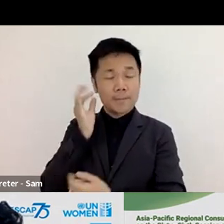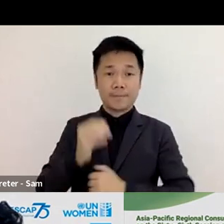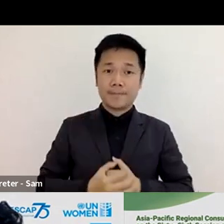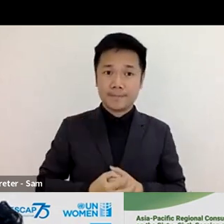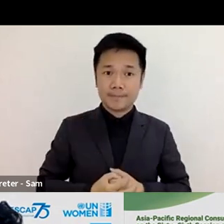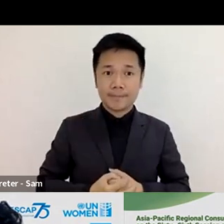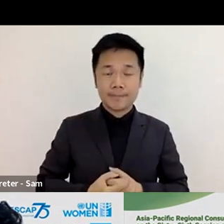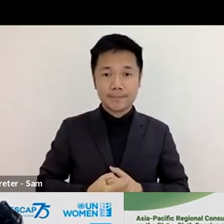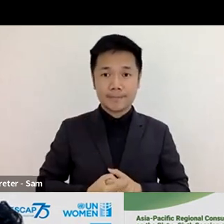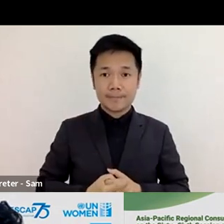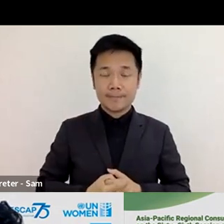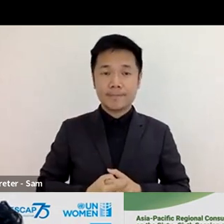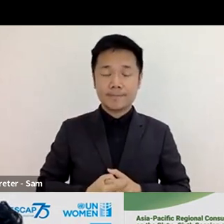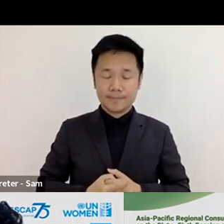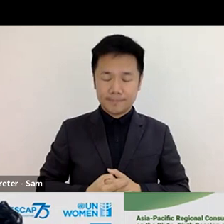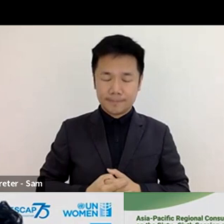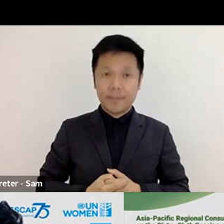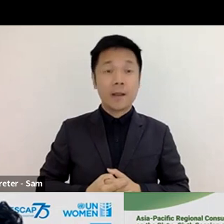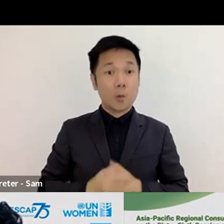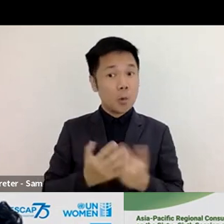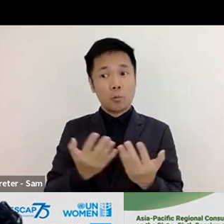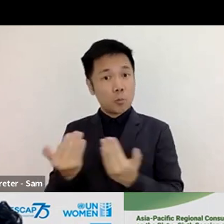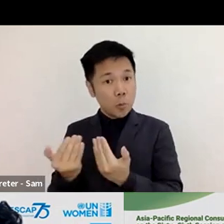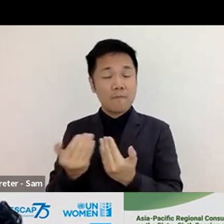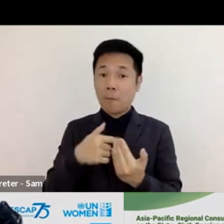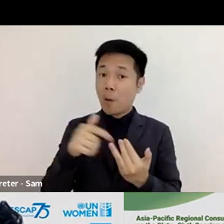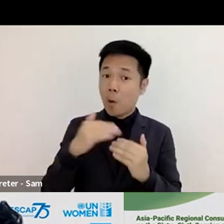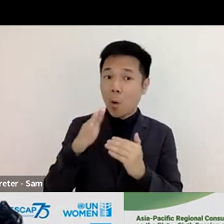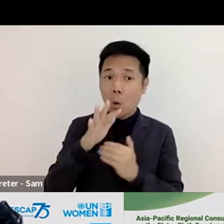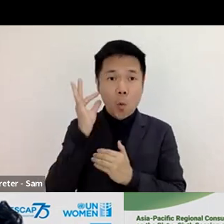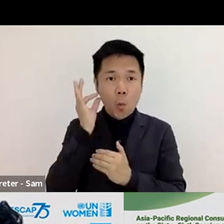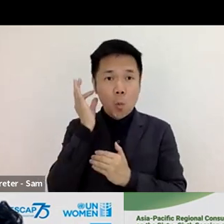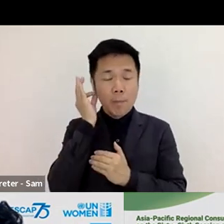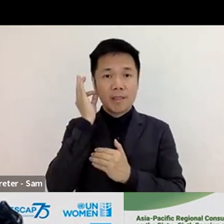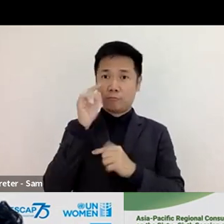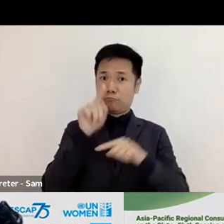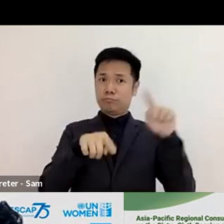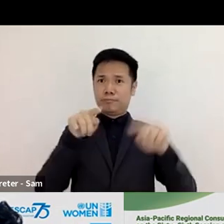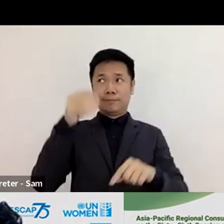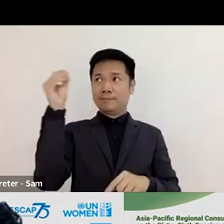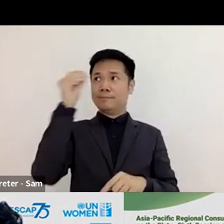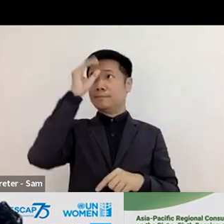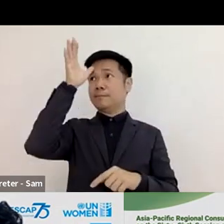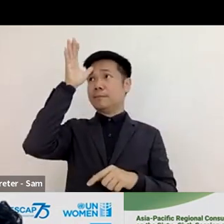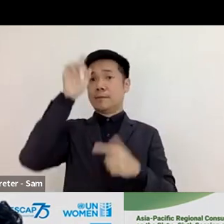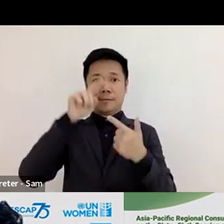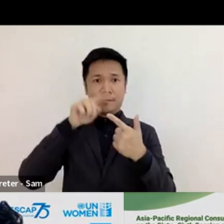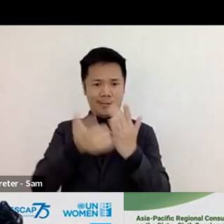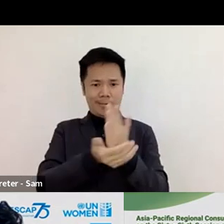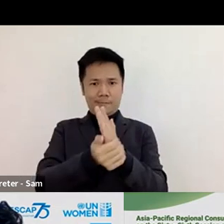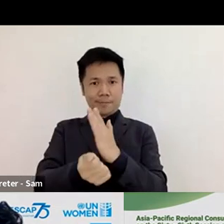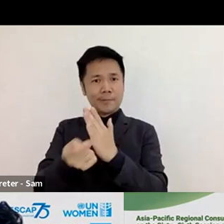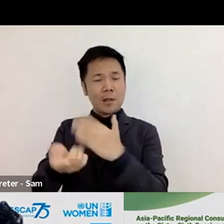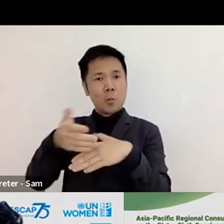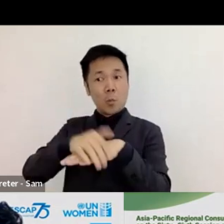to support, invest in, and utilize women, the diverse knowledge, the skill, and the capacities to support